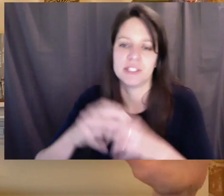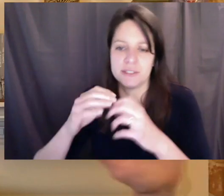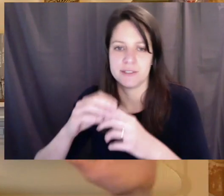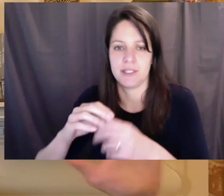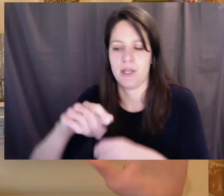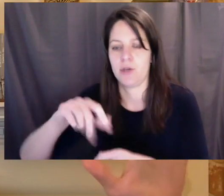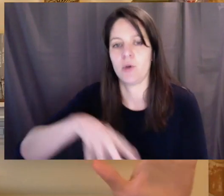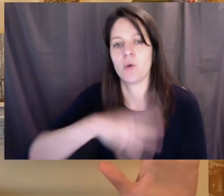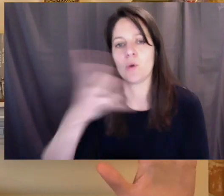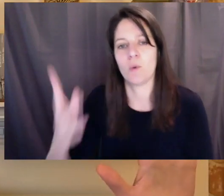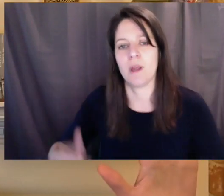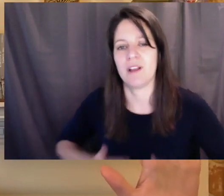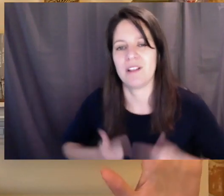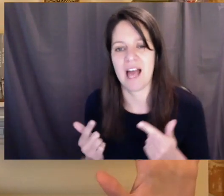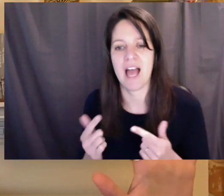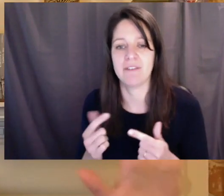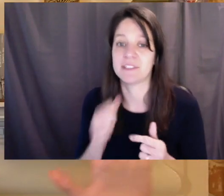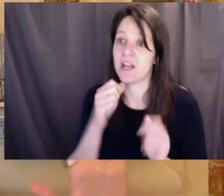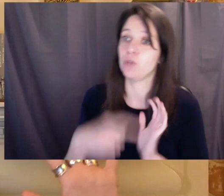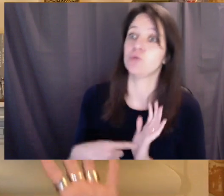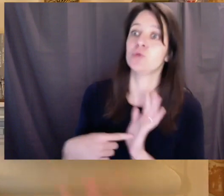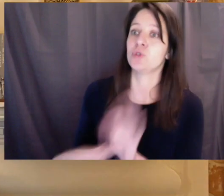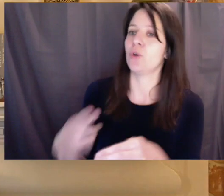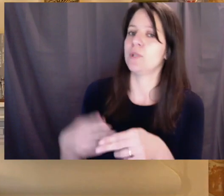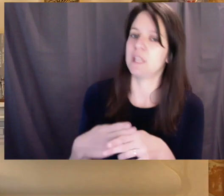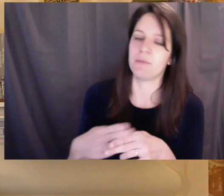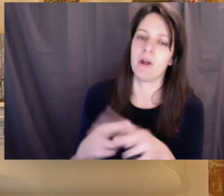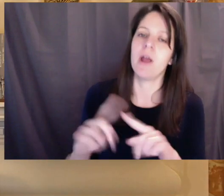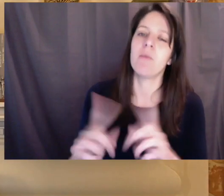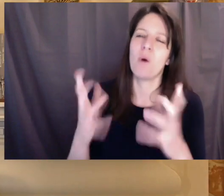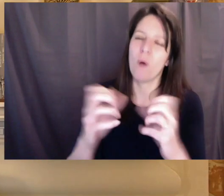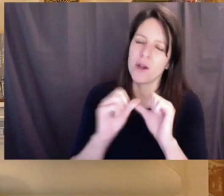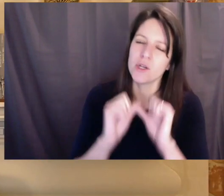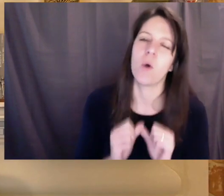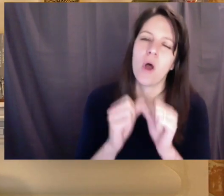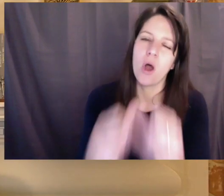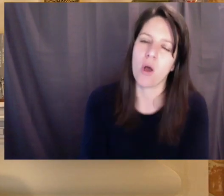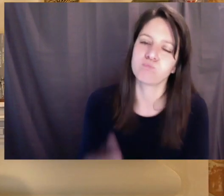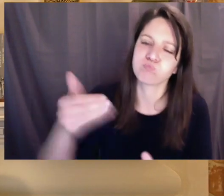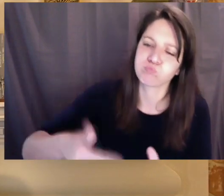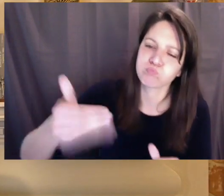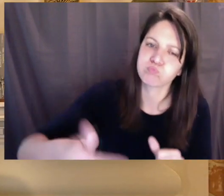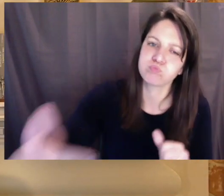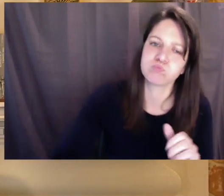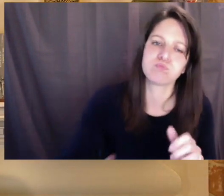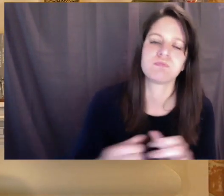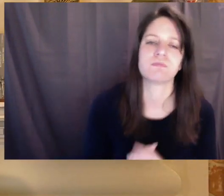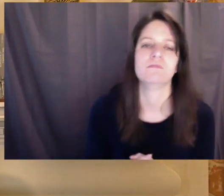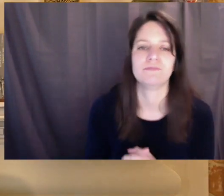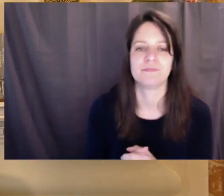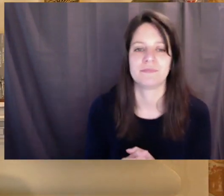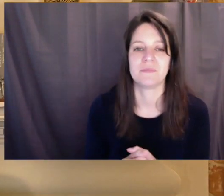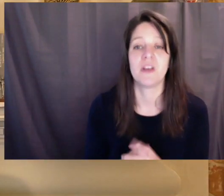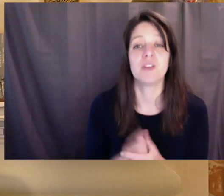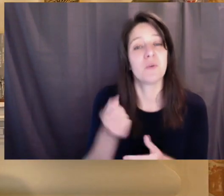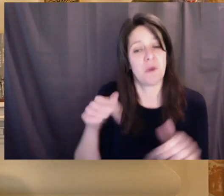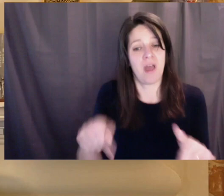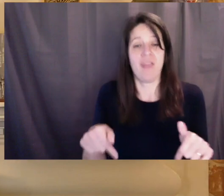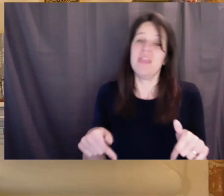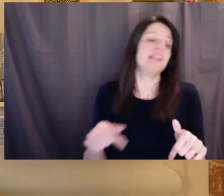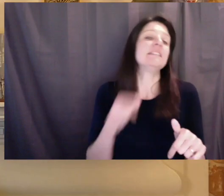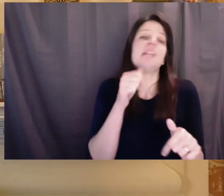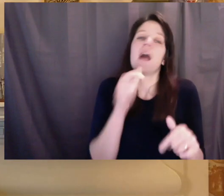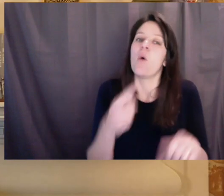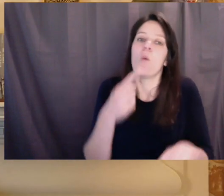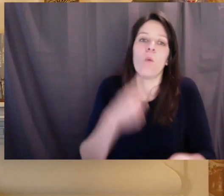Brown, Indigenous, and queer lives are concerned. We demand sustained action over time." Because this isn't just about showing up